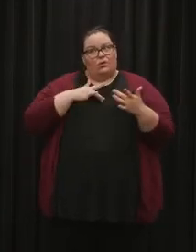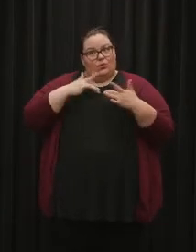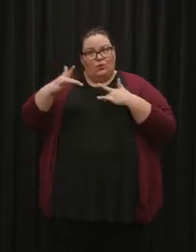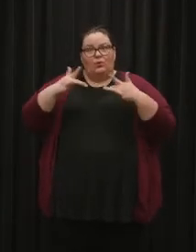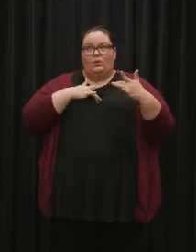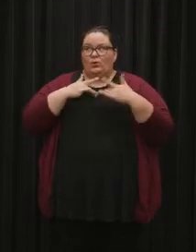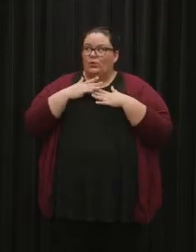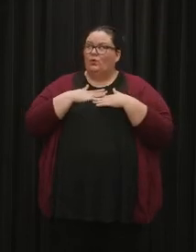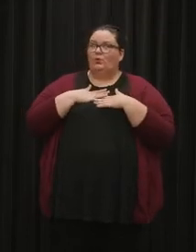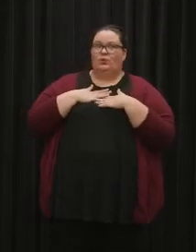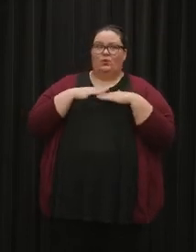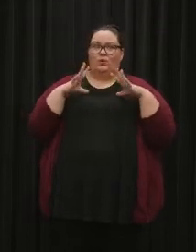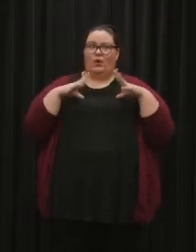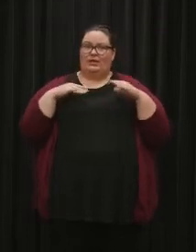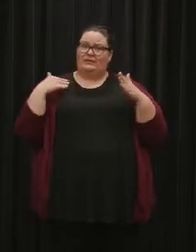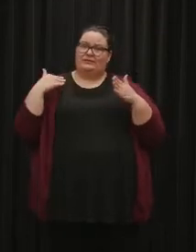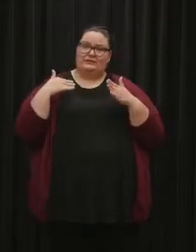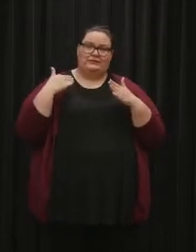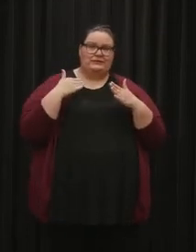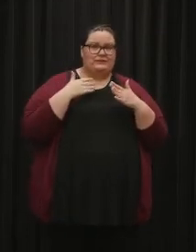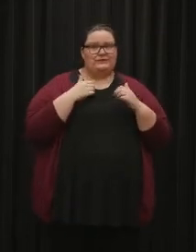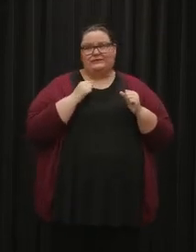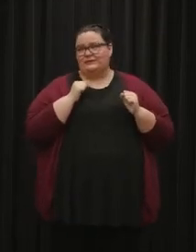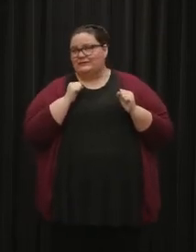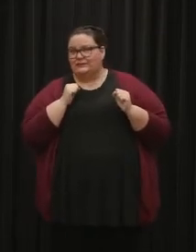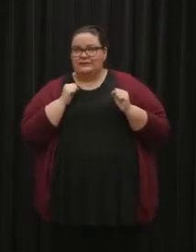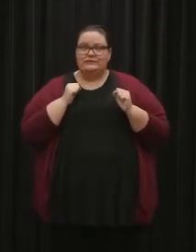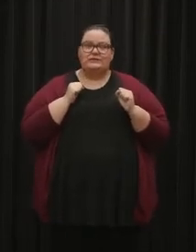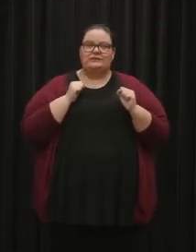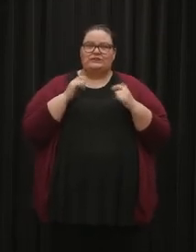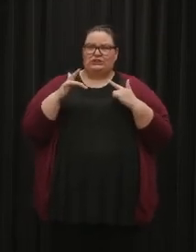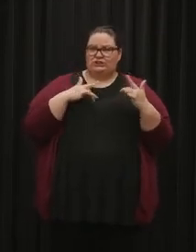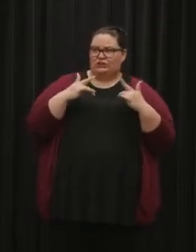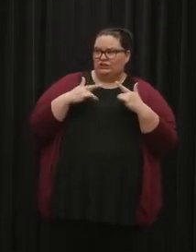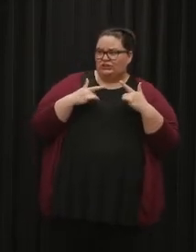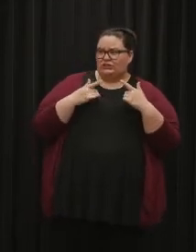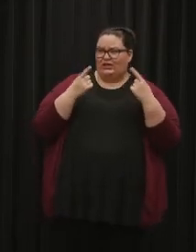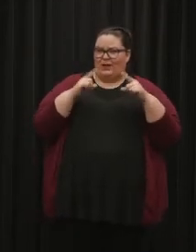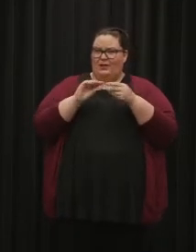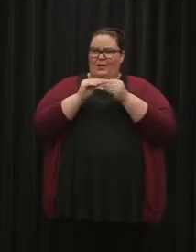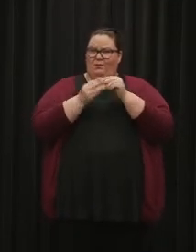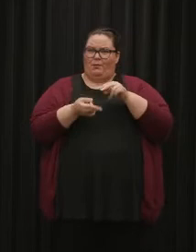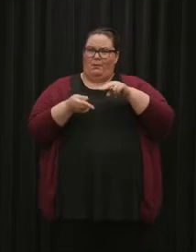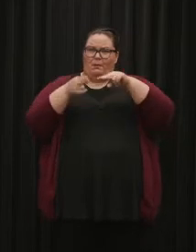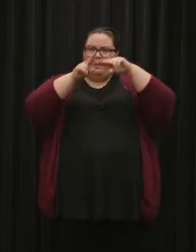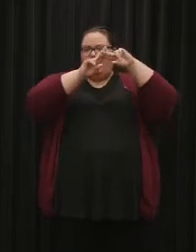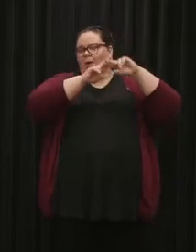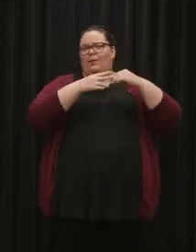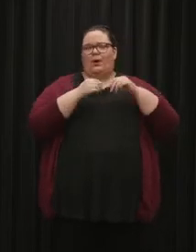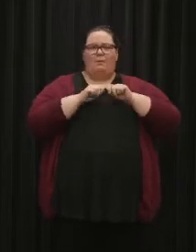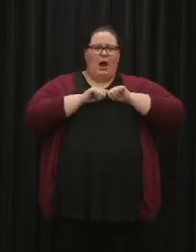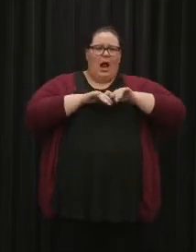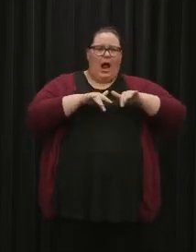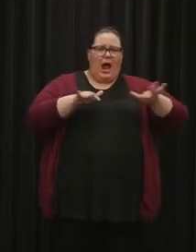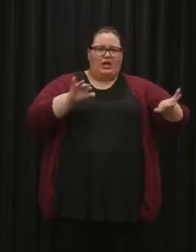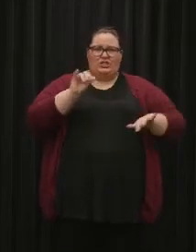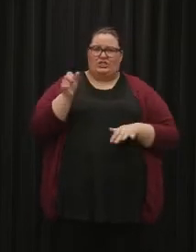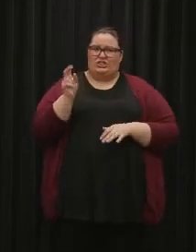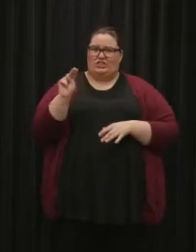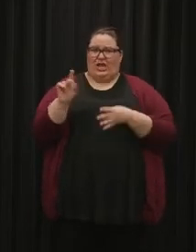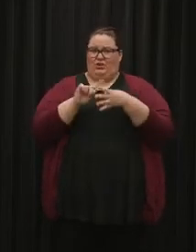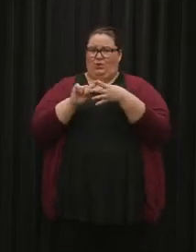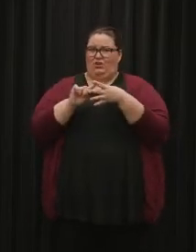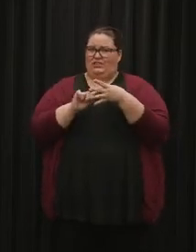very concerned about the holiday season. And we're very concerned about seeing increases in cases in the early